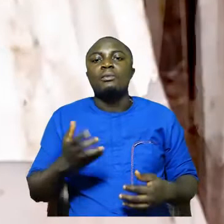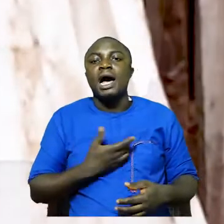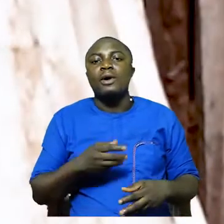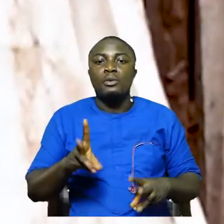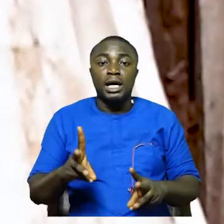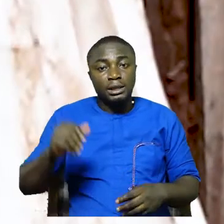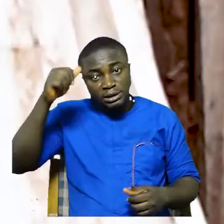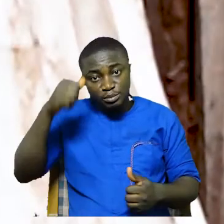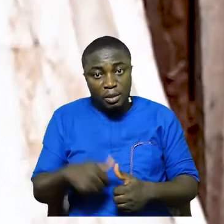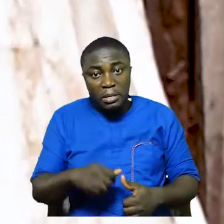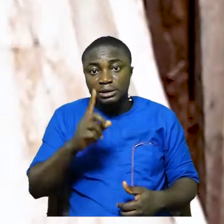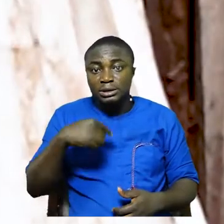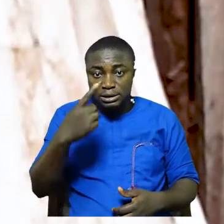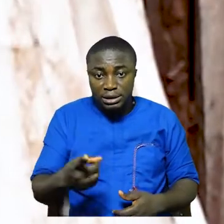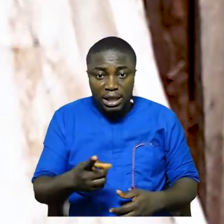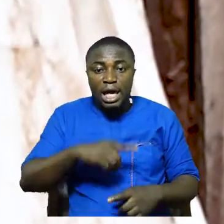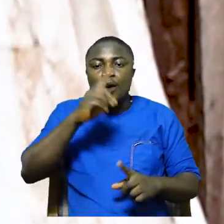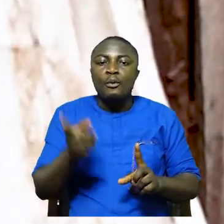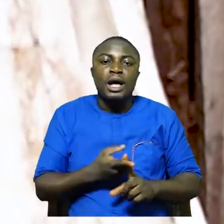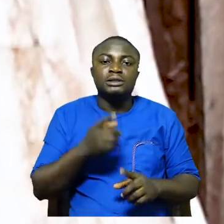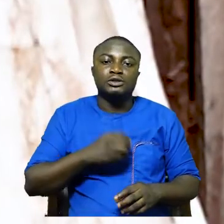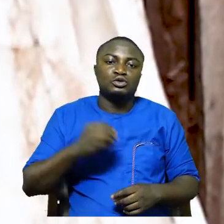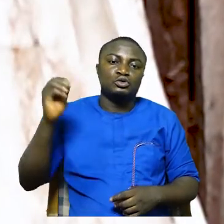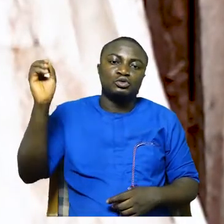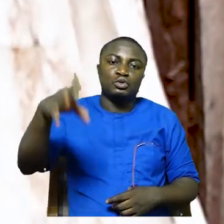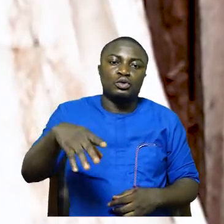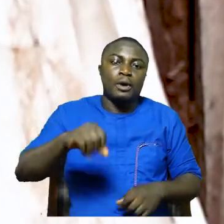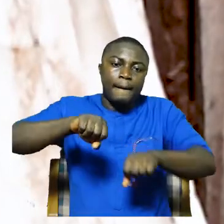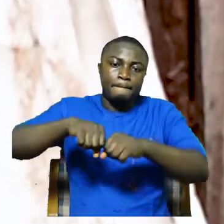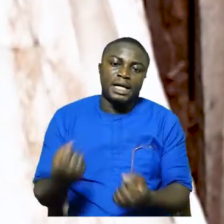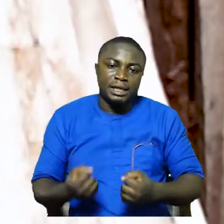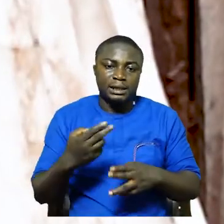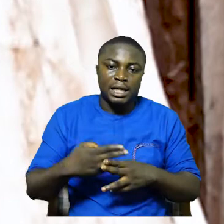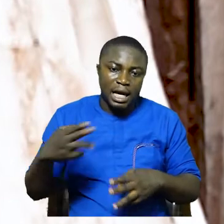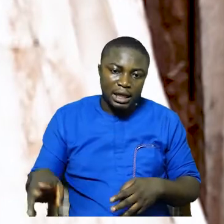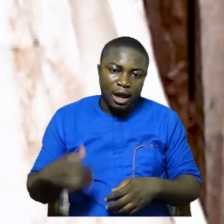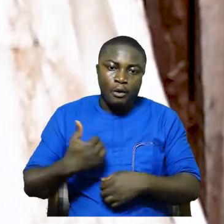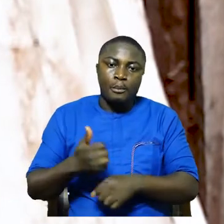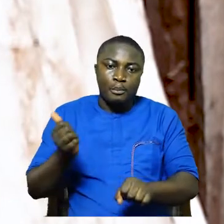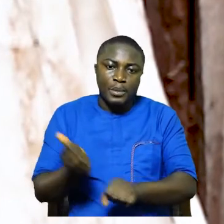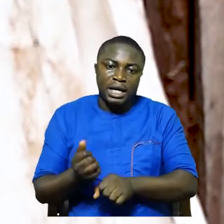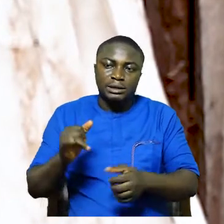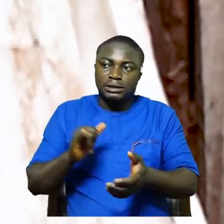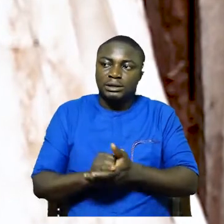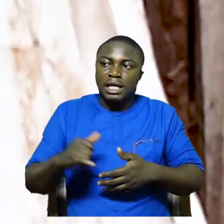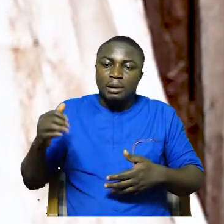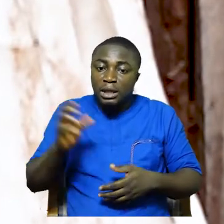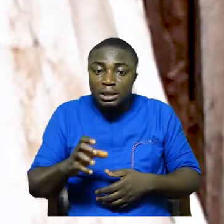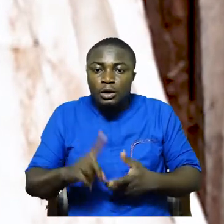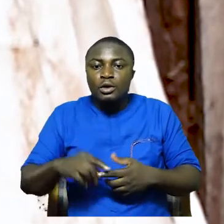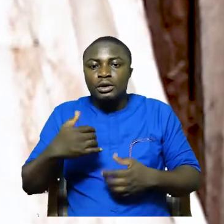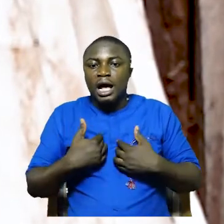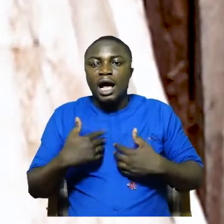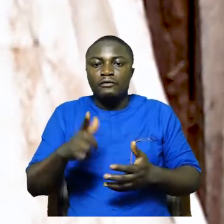so many things that just comes our way. You remember the saying, when they throw you broken eggs, you use them to